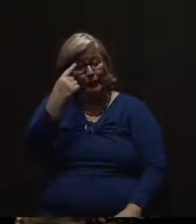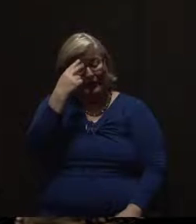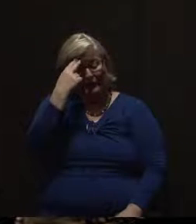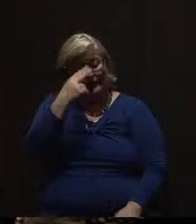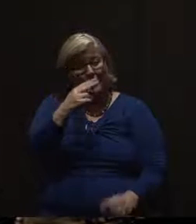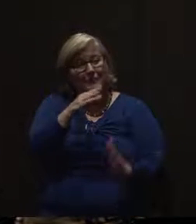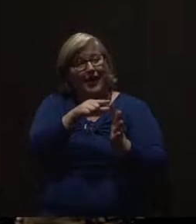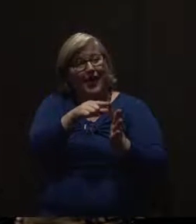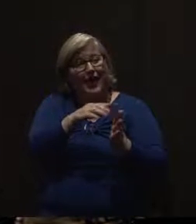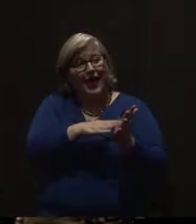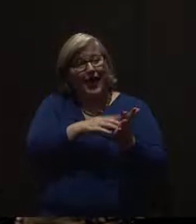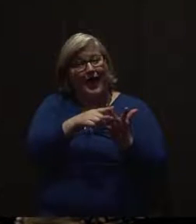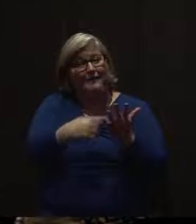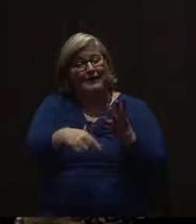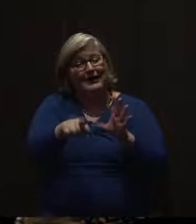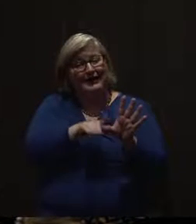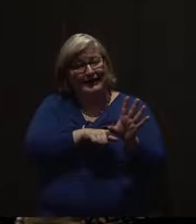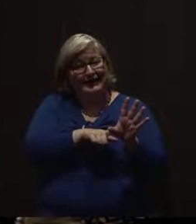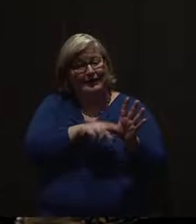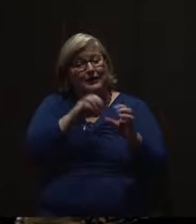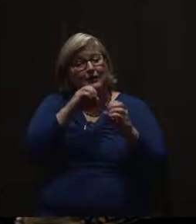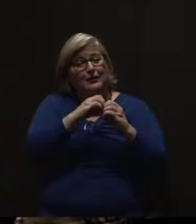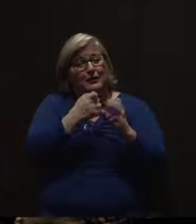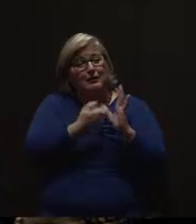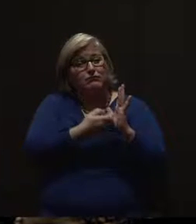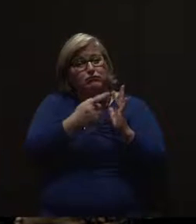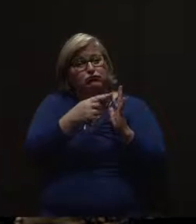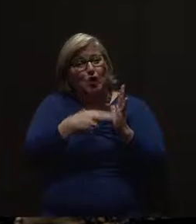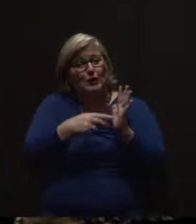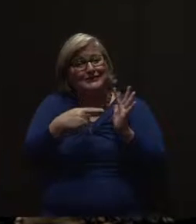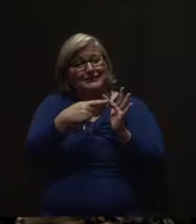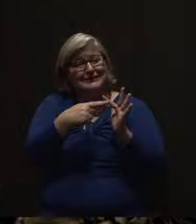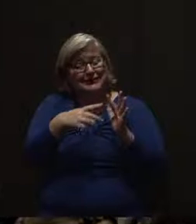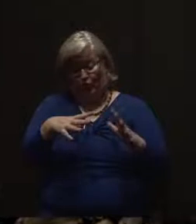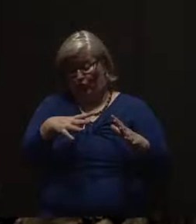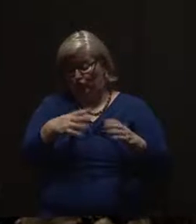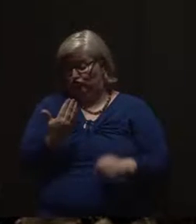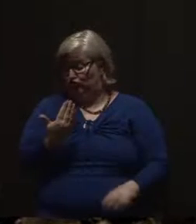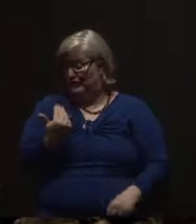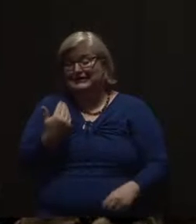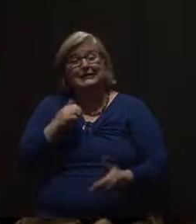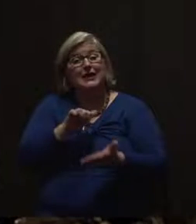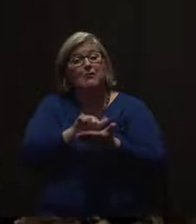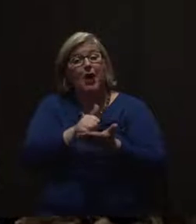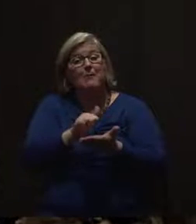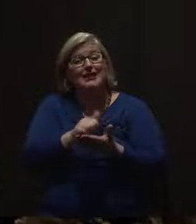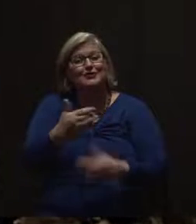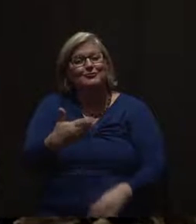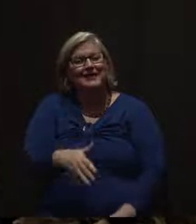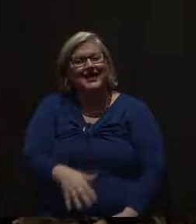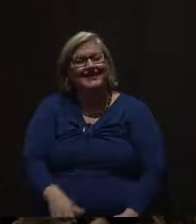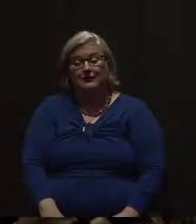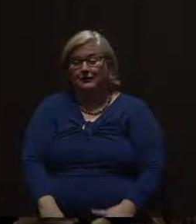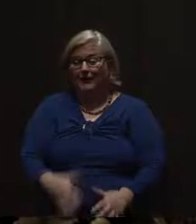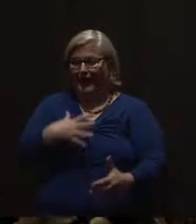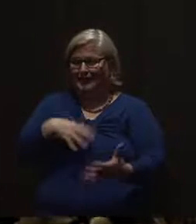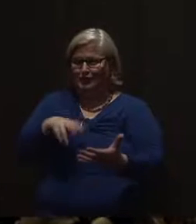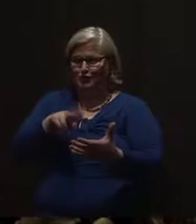October 22. Actually, it's there already. Great. Sorry. I have to read